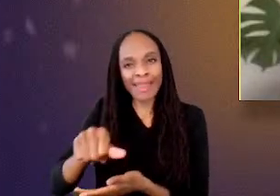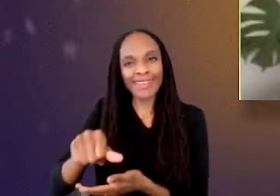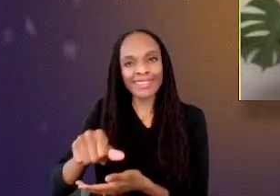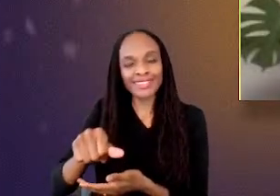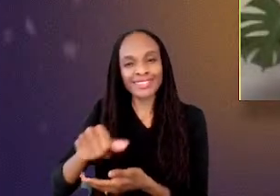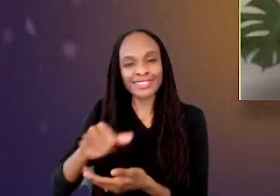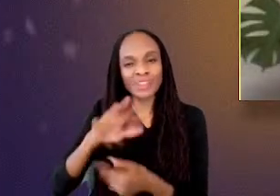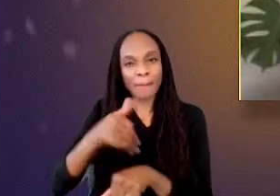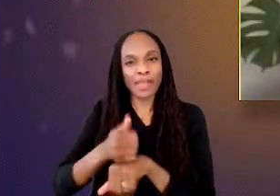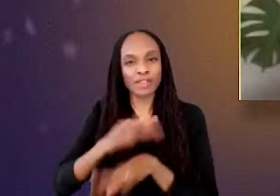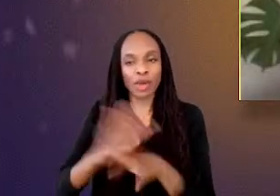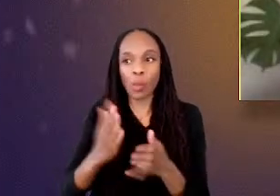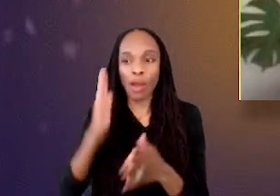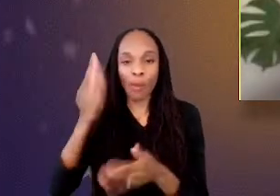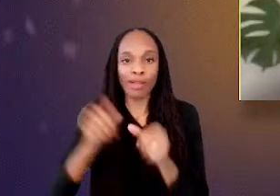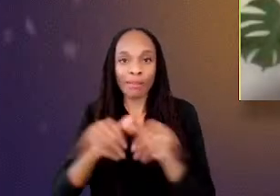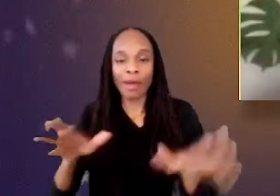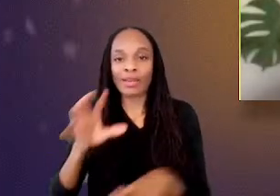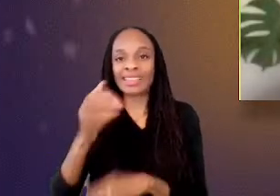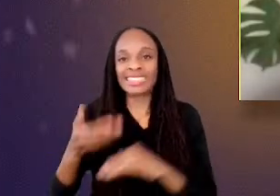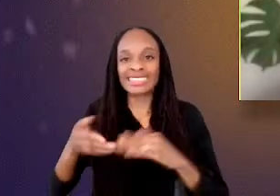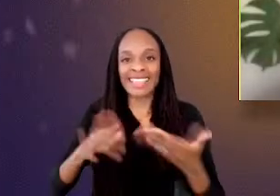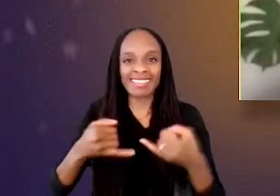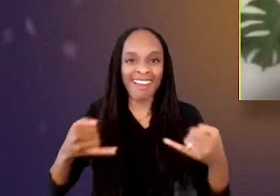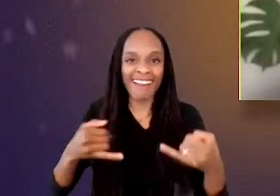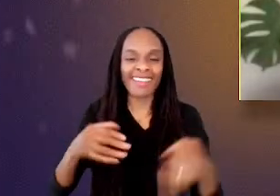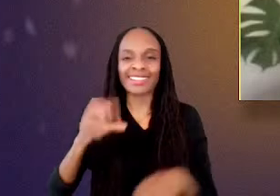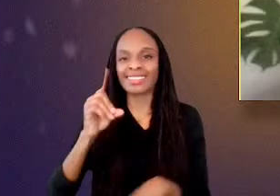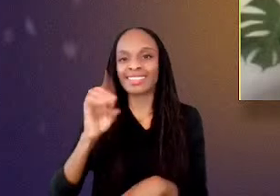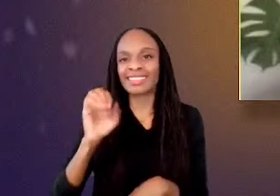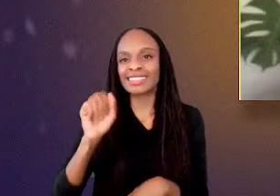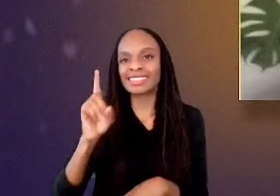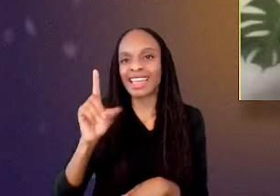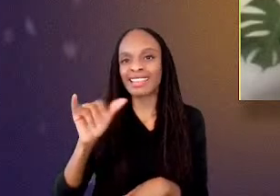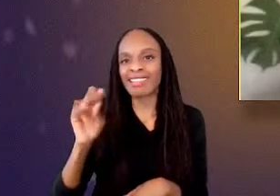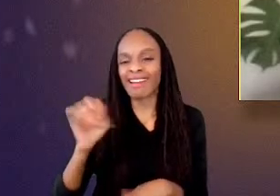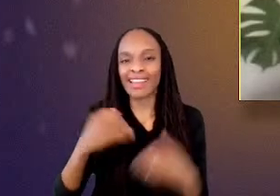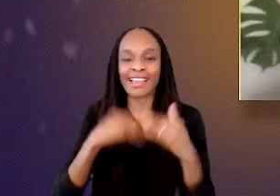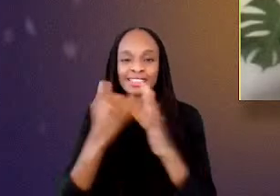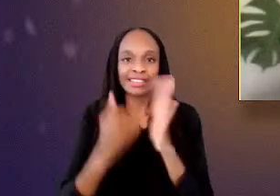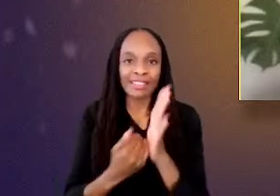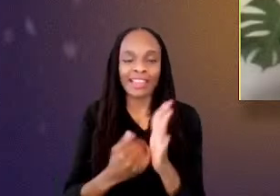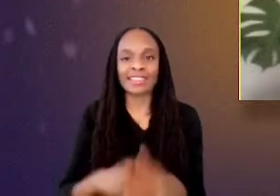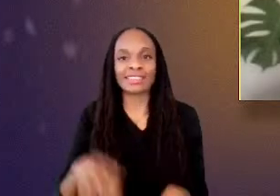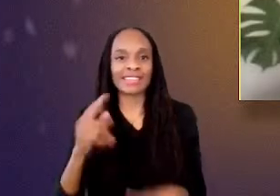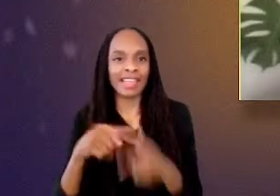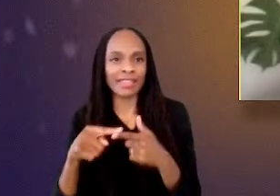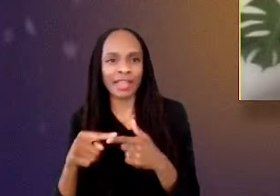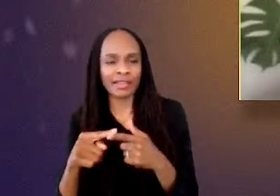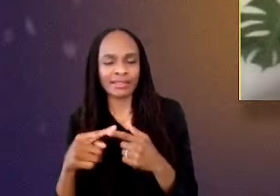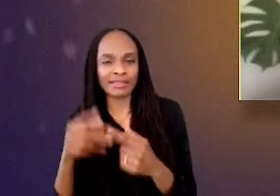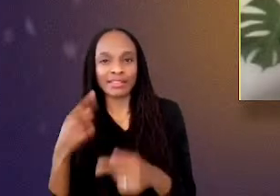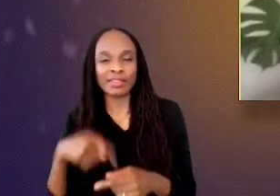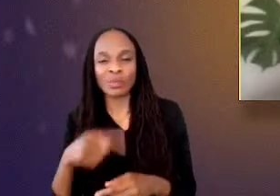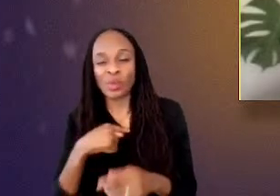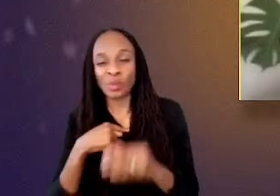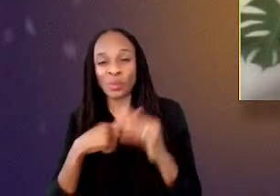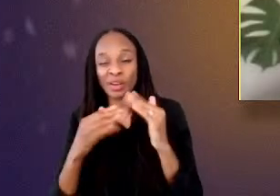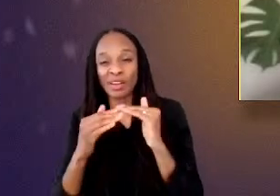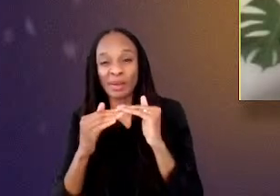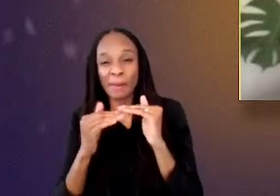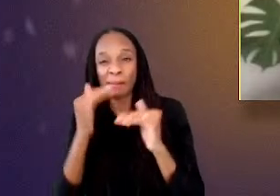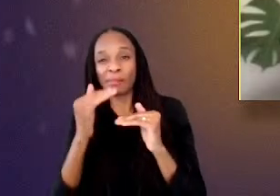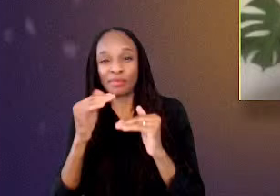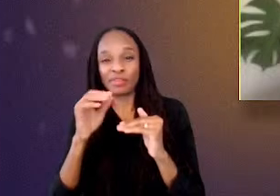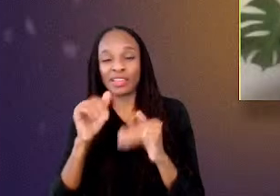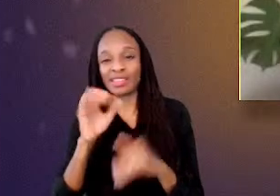There's like Deadline does like a list, and you know, one year I think the Neutral Ground was right below the Justin Bieber doc, and we were like, I don't know if we're going to make it to shortlist of that,